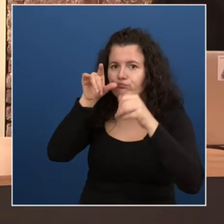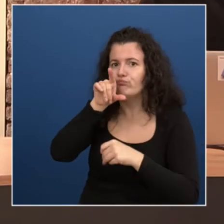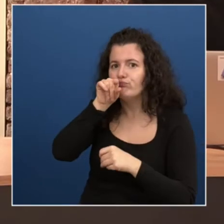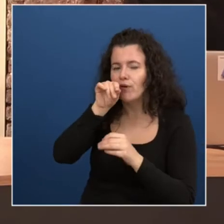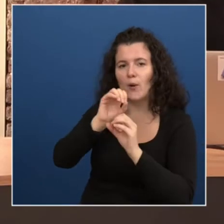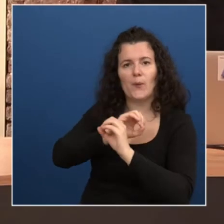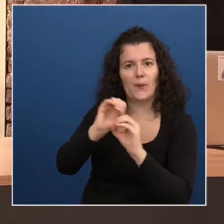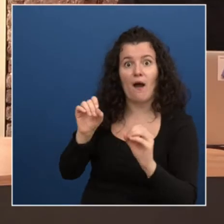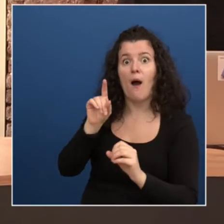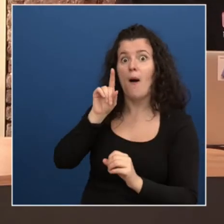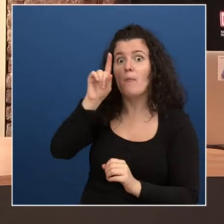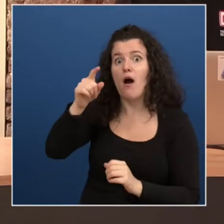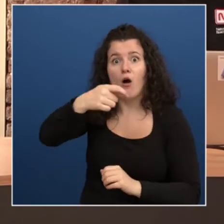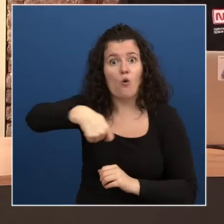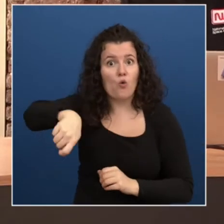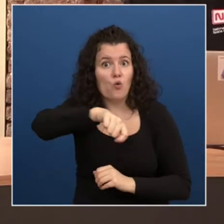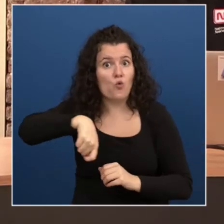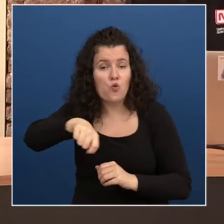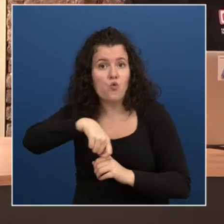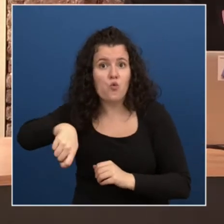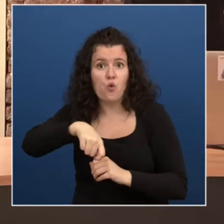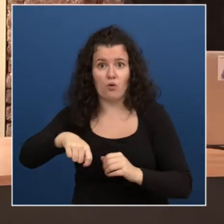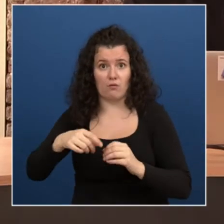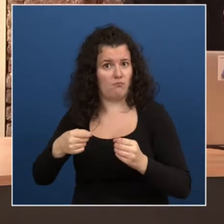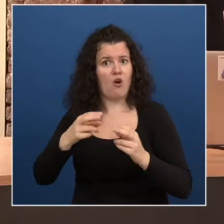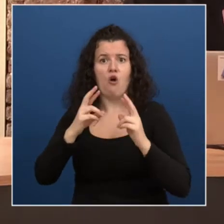thing. A girl clothed as a man,